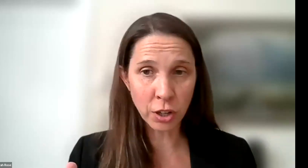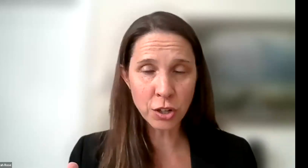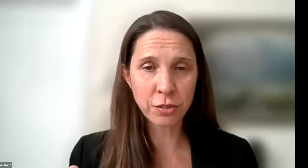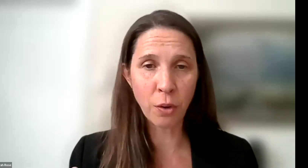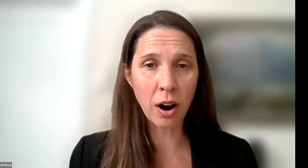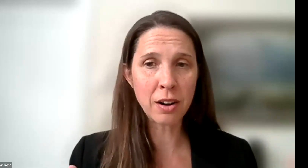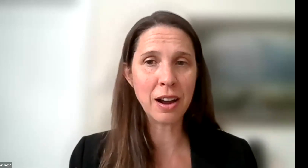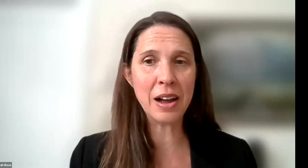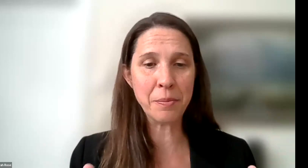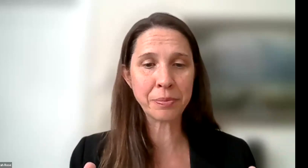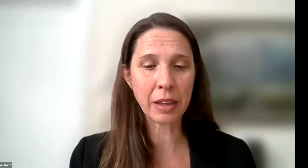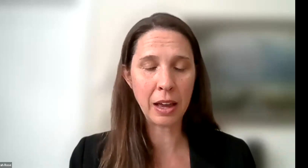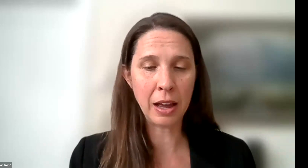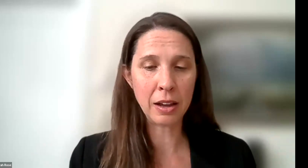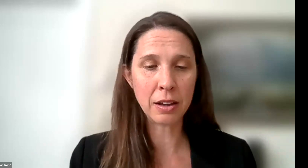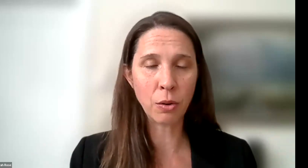people to search for